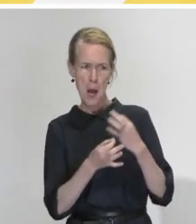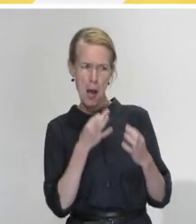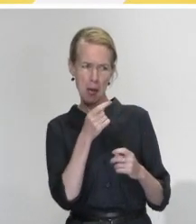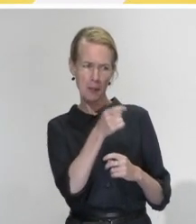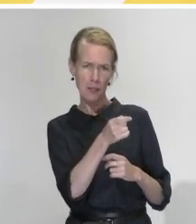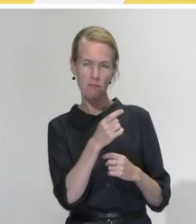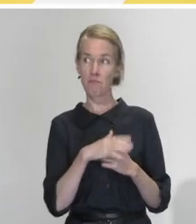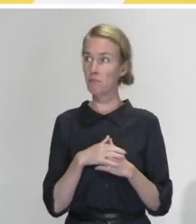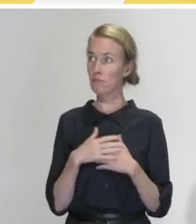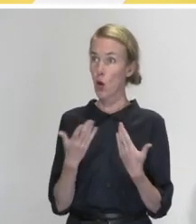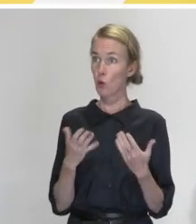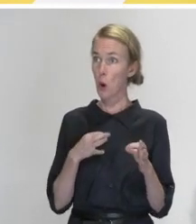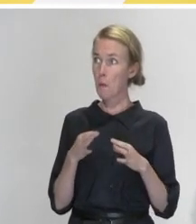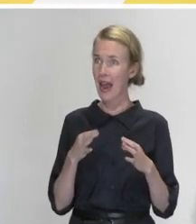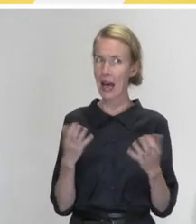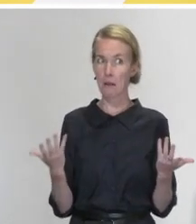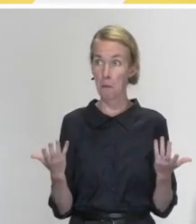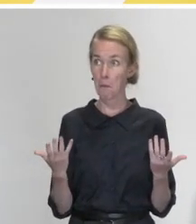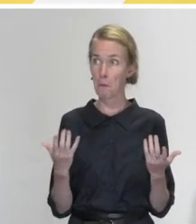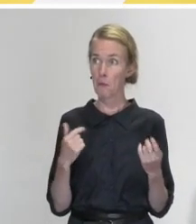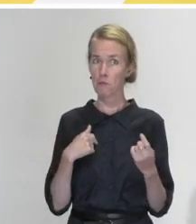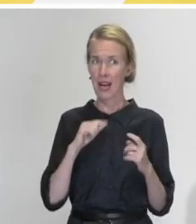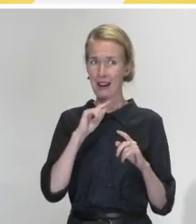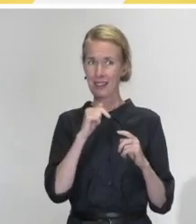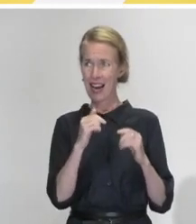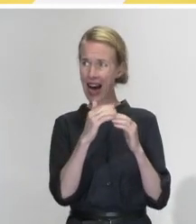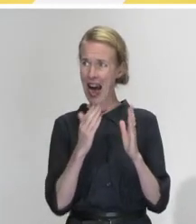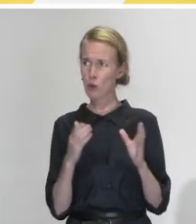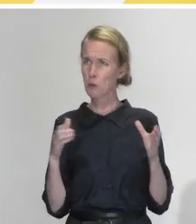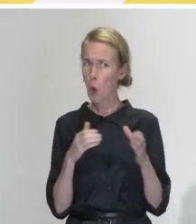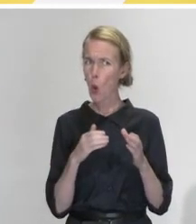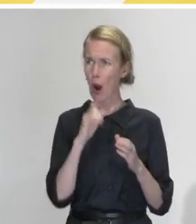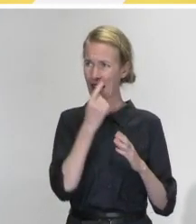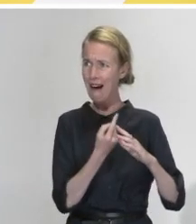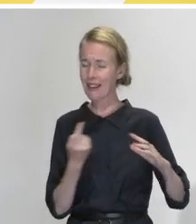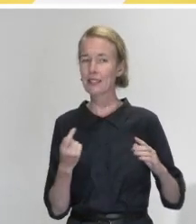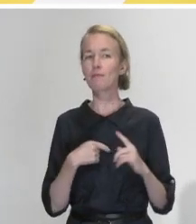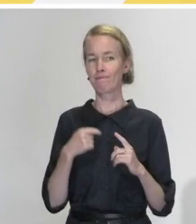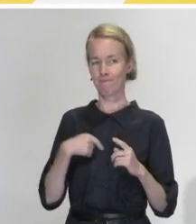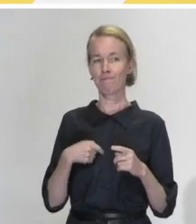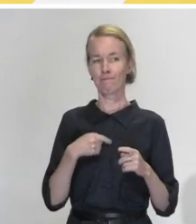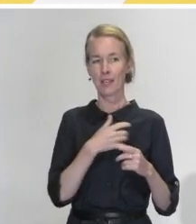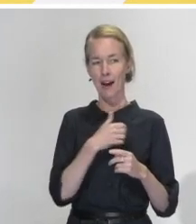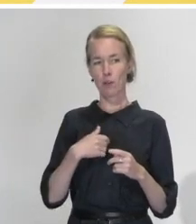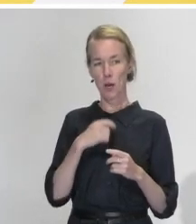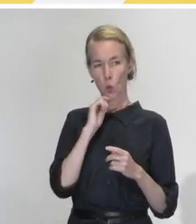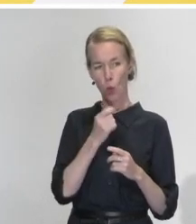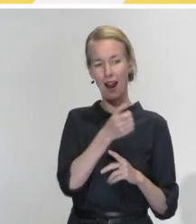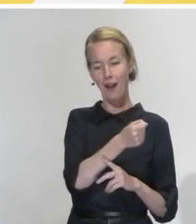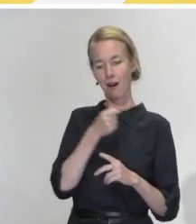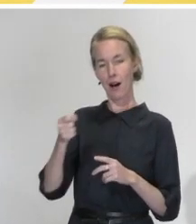managed accommodation, and we have 1,405 people in that managed isolation at the moment.